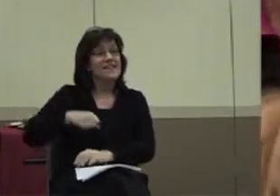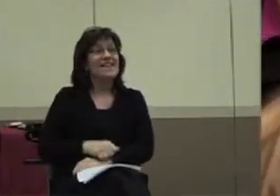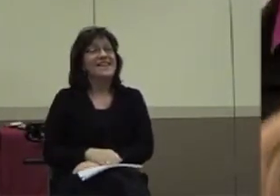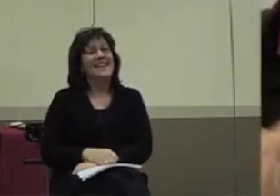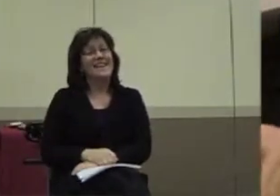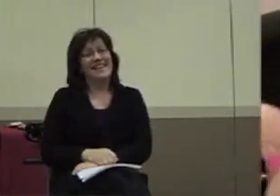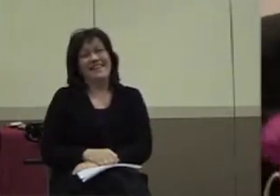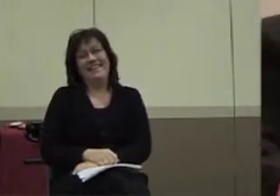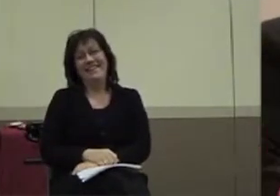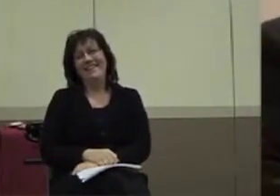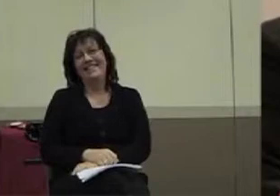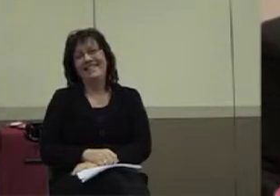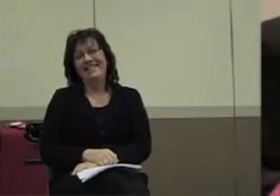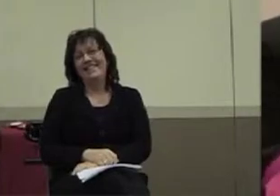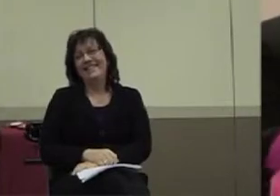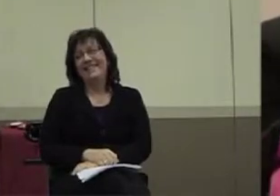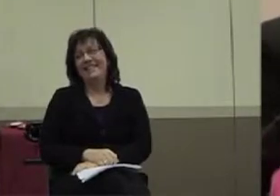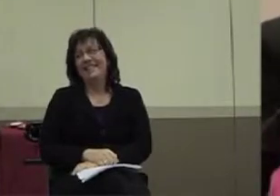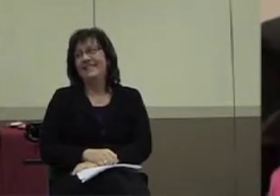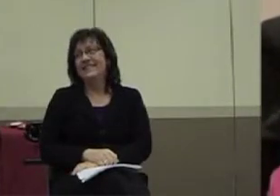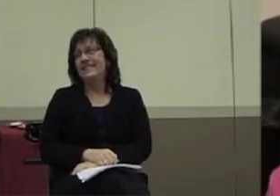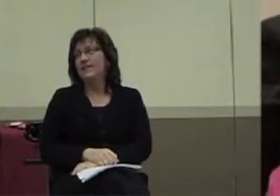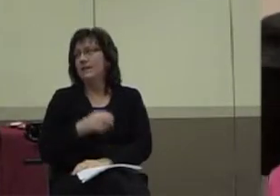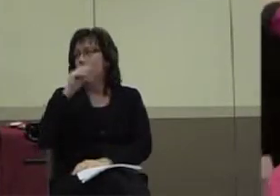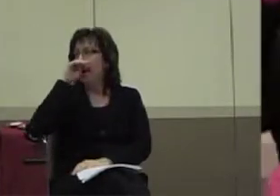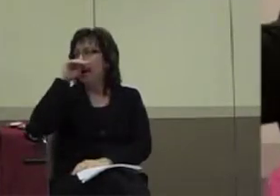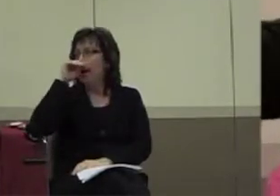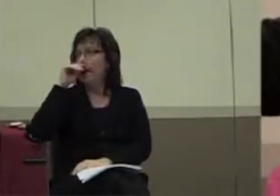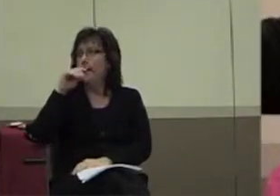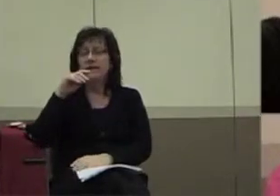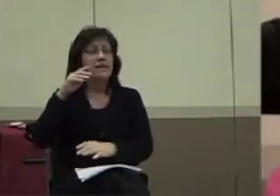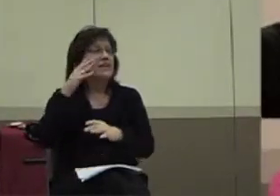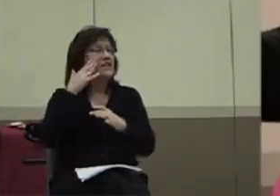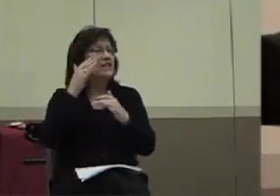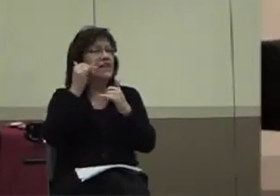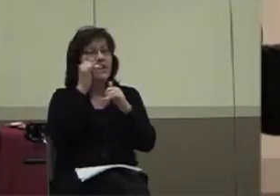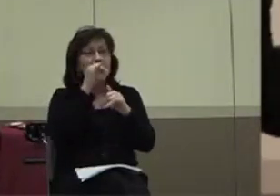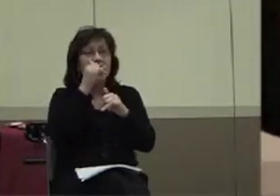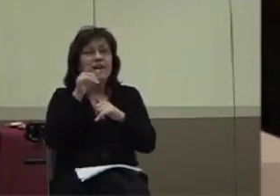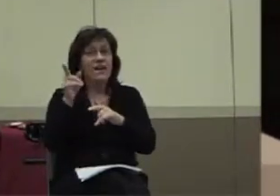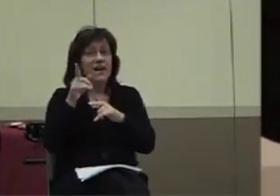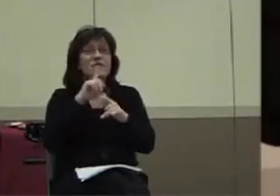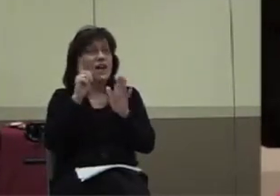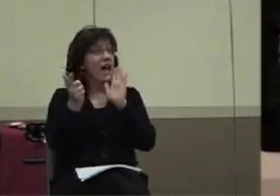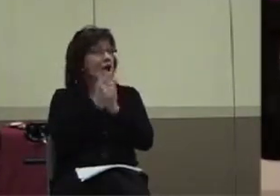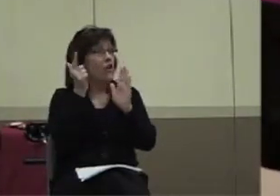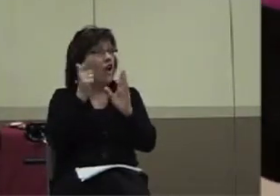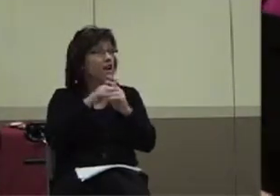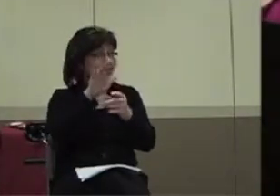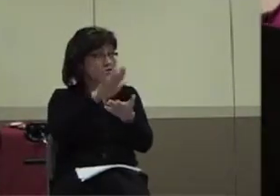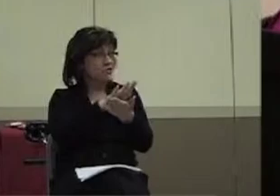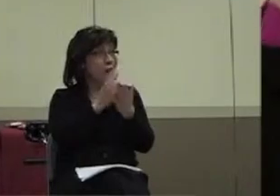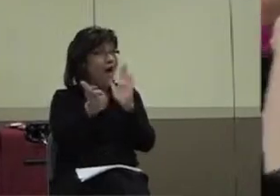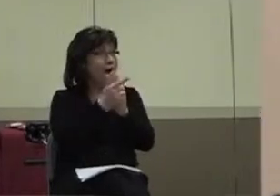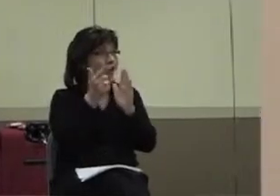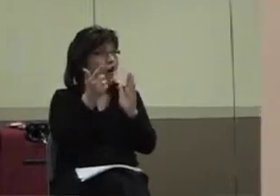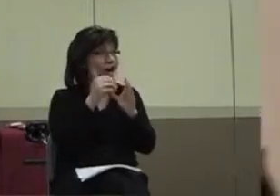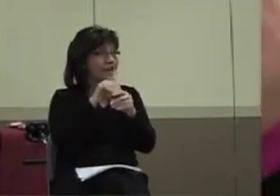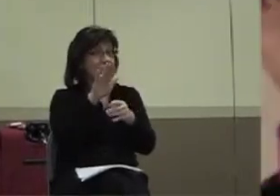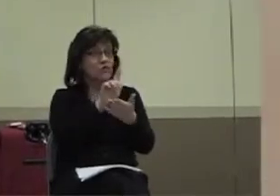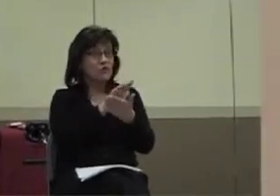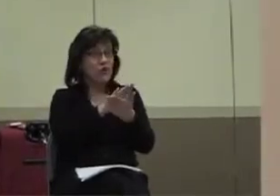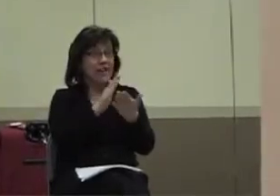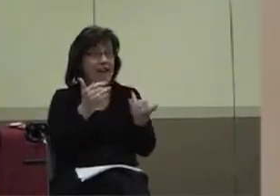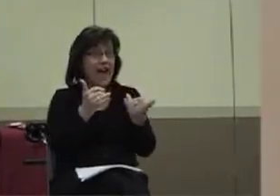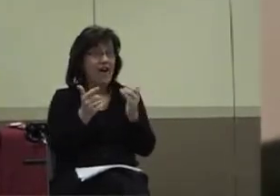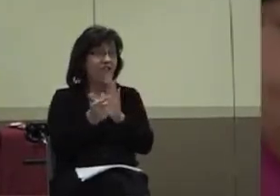now, don't hang me out. Have silly bands been outlawed in your area? Have they?